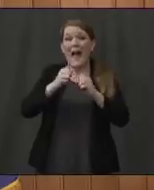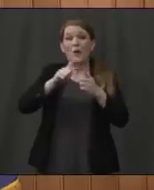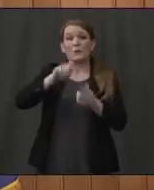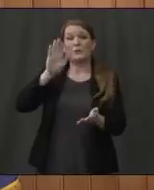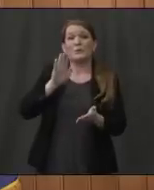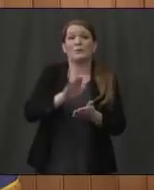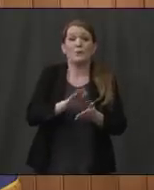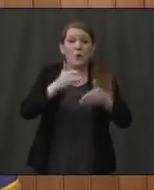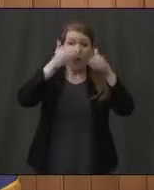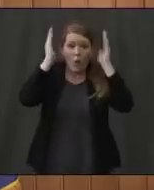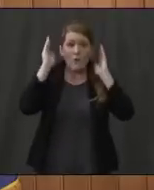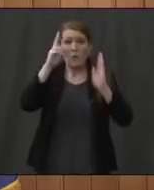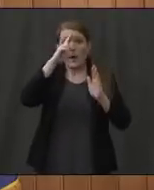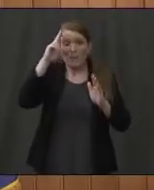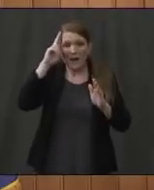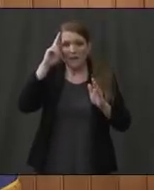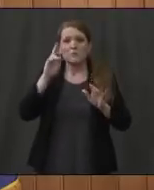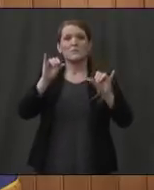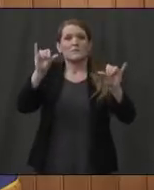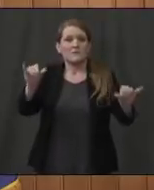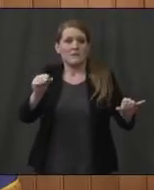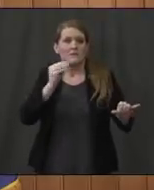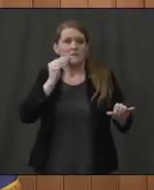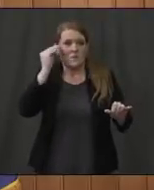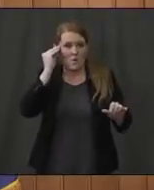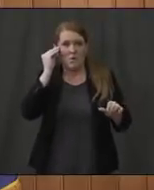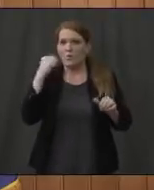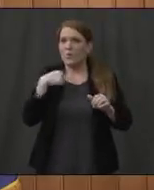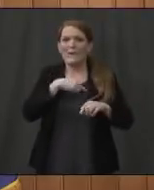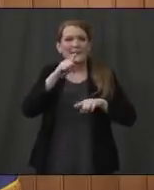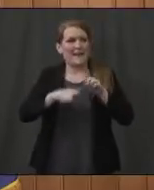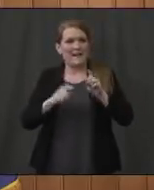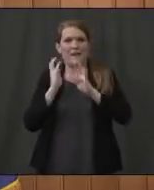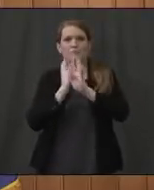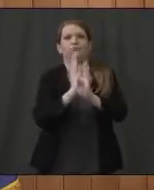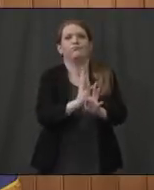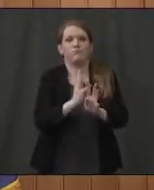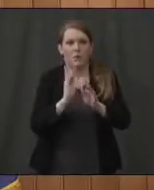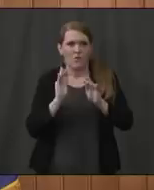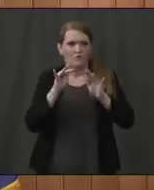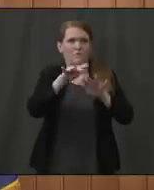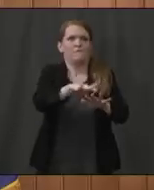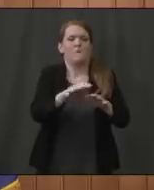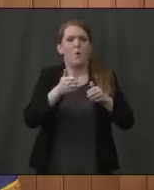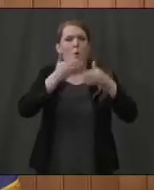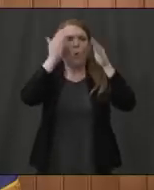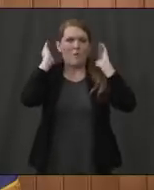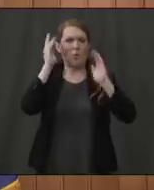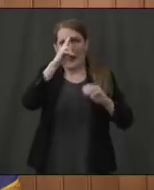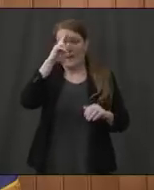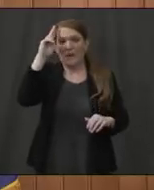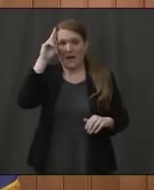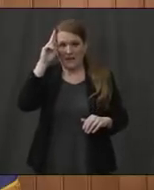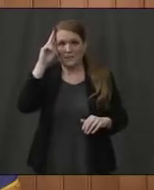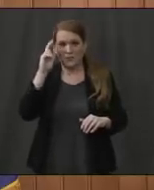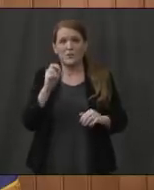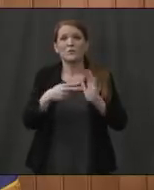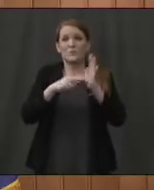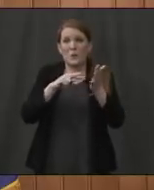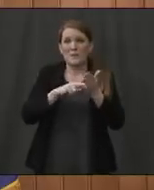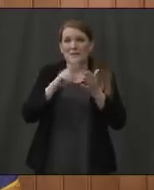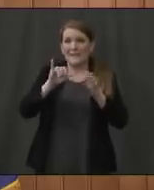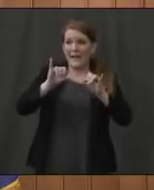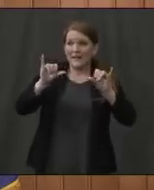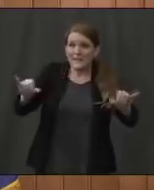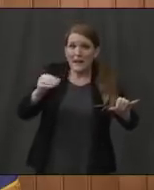expert, we'll take care of patients, but we need to keep the demand down. So folks need to comply with the mitigation measures, the